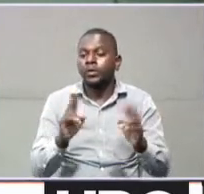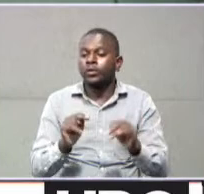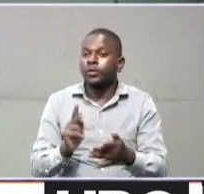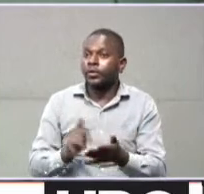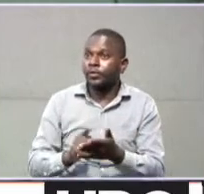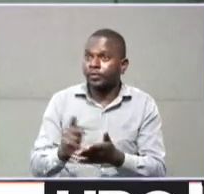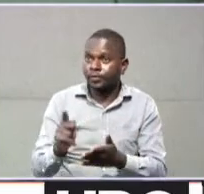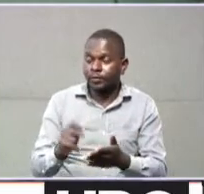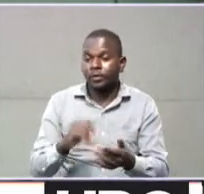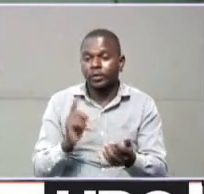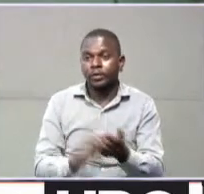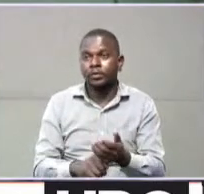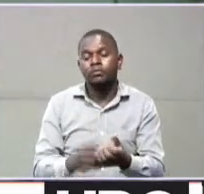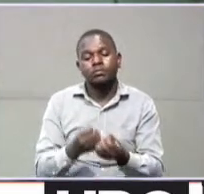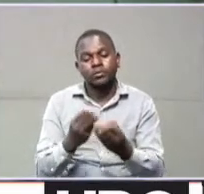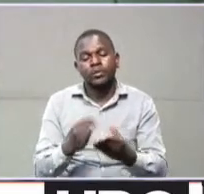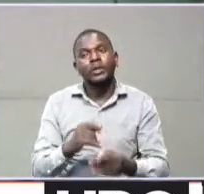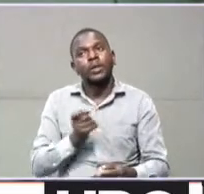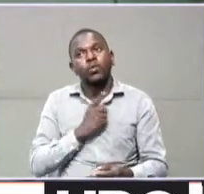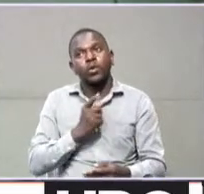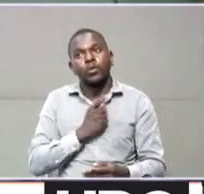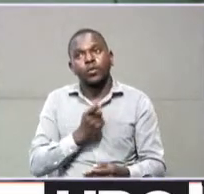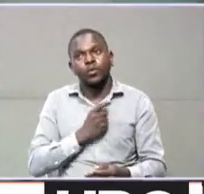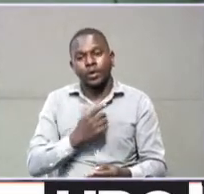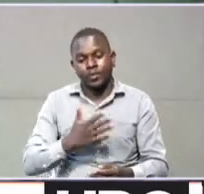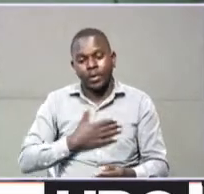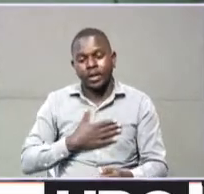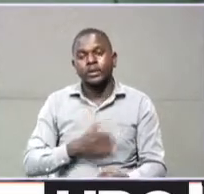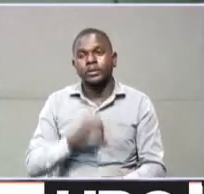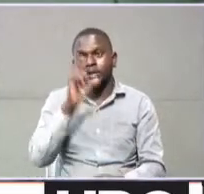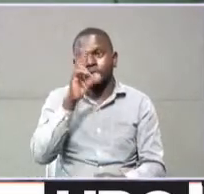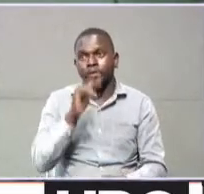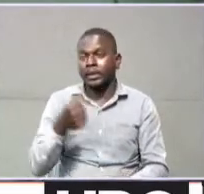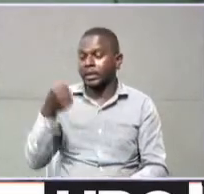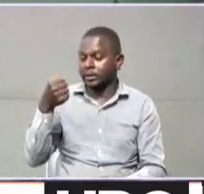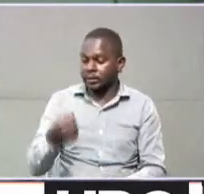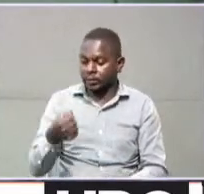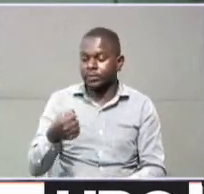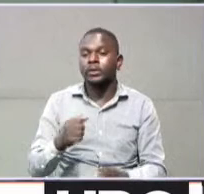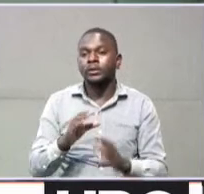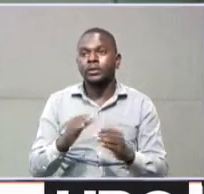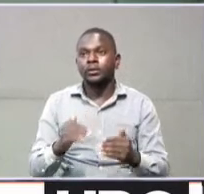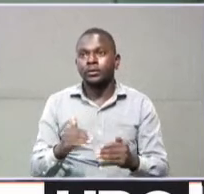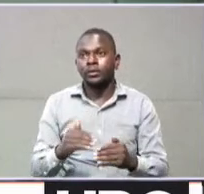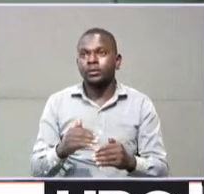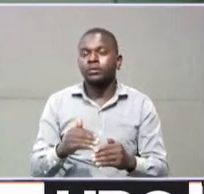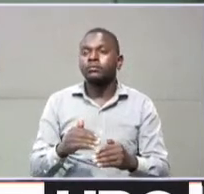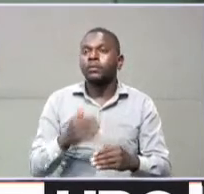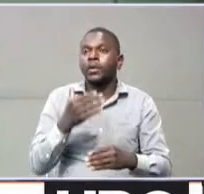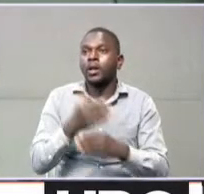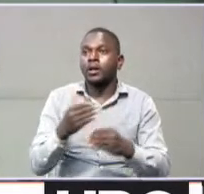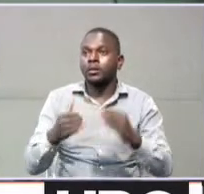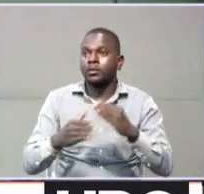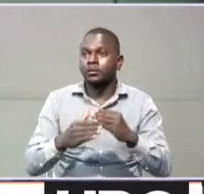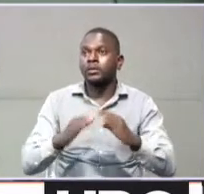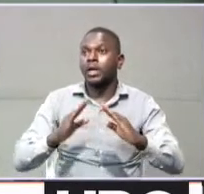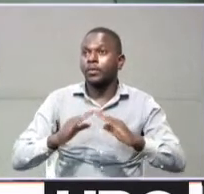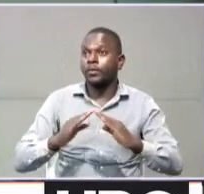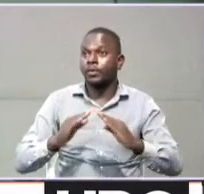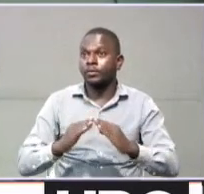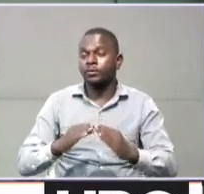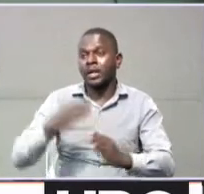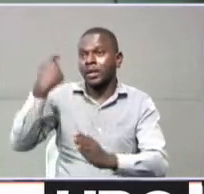paying i have received numerous complaints in my constituency about uh residential structures which have been